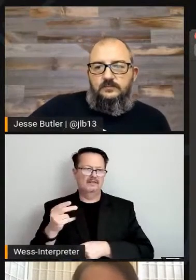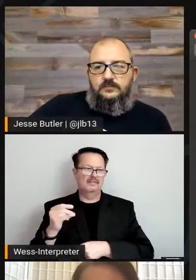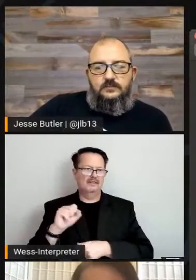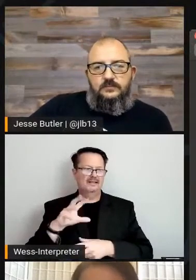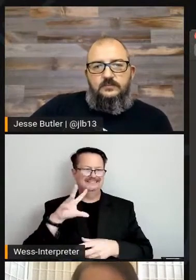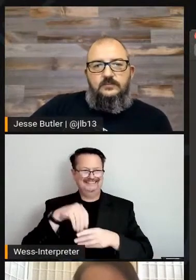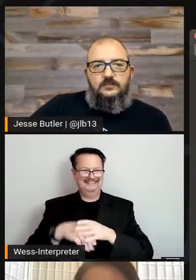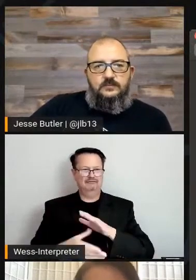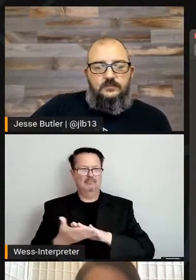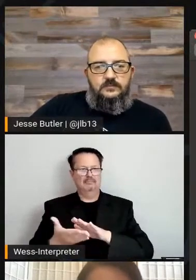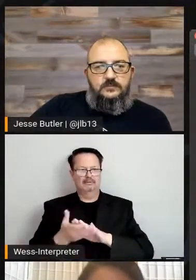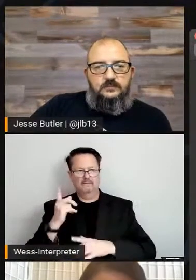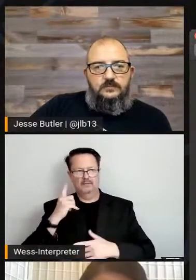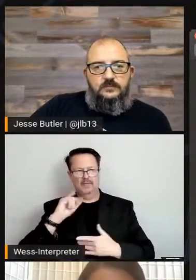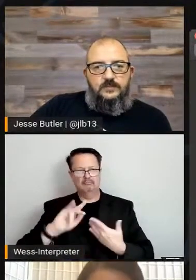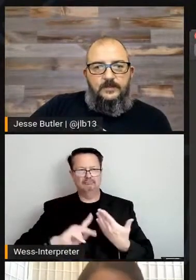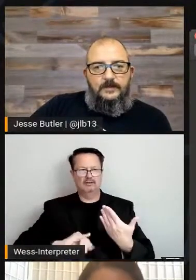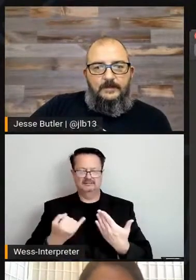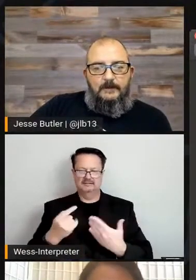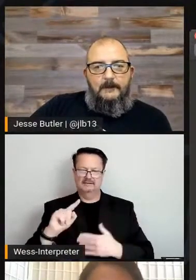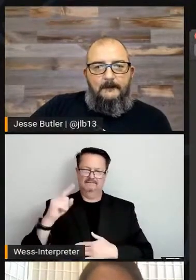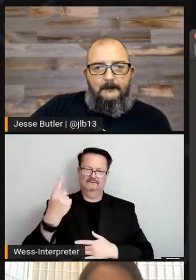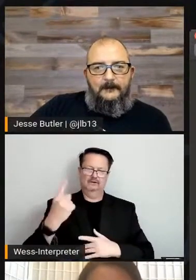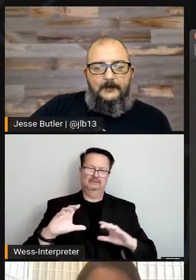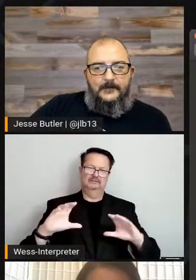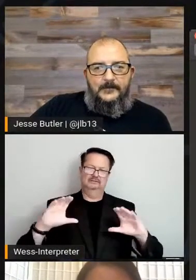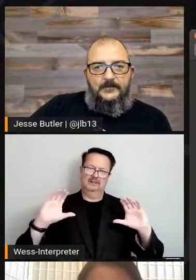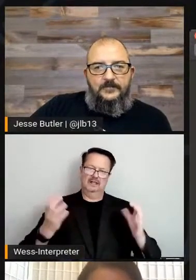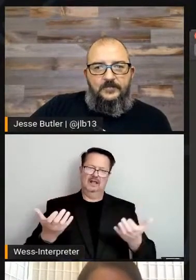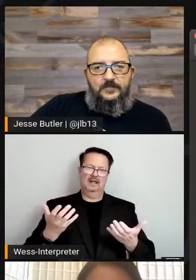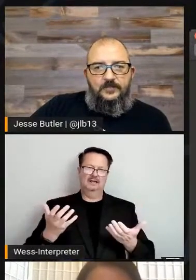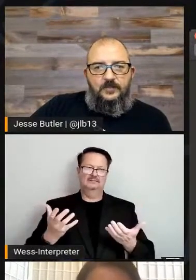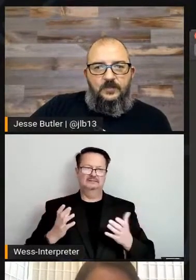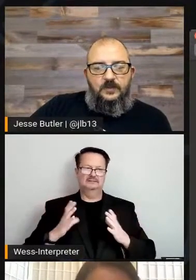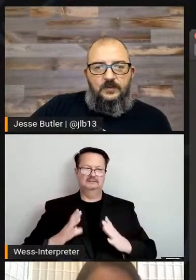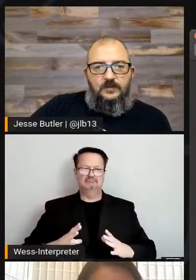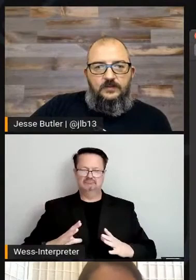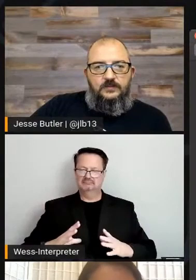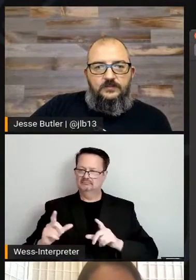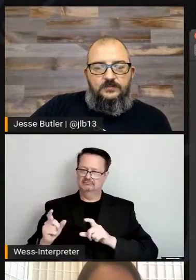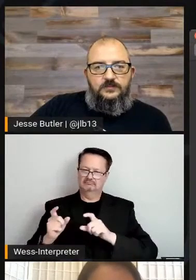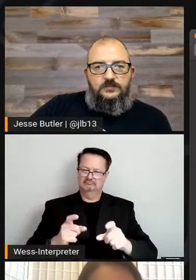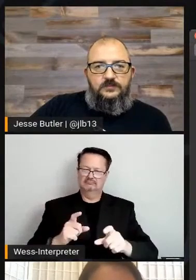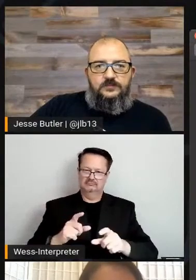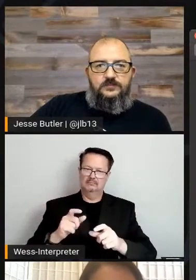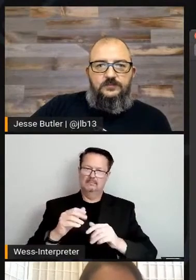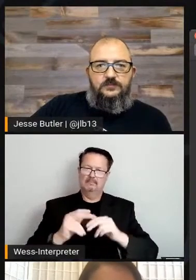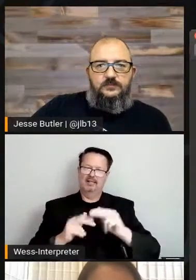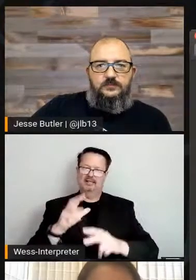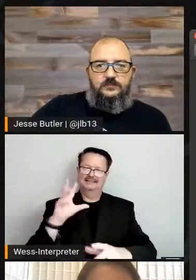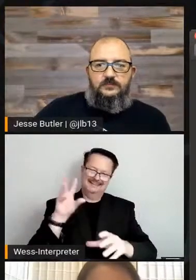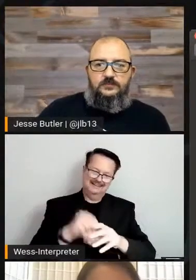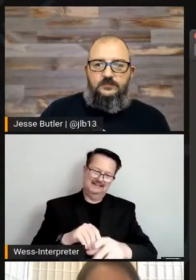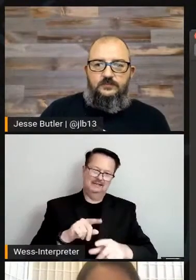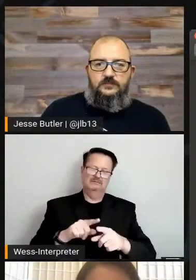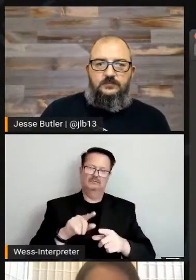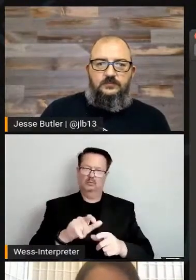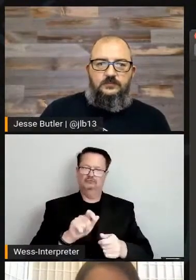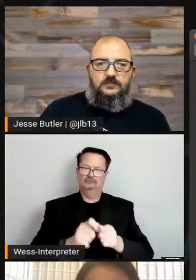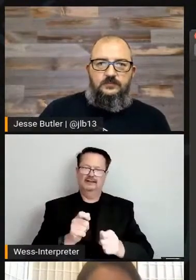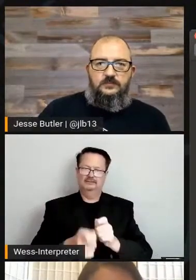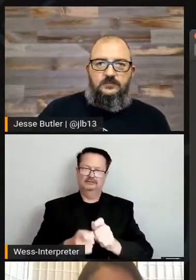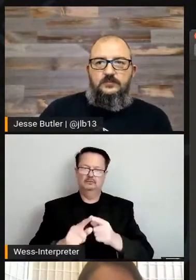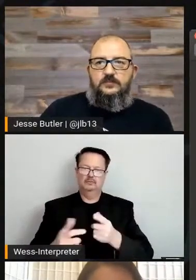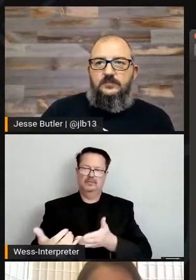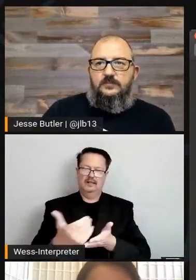for the project is a first-class citizen, and enabling those changes to be built into the collector core